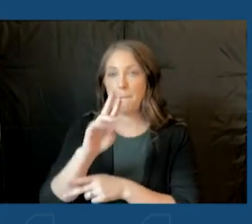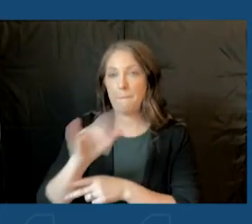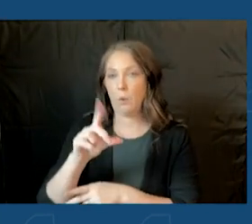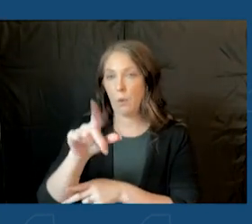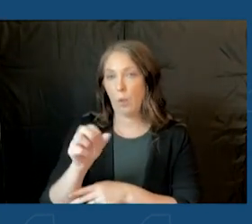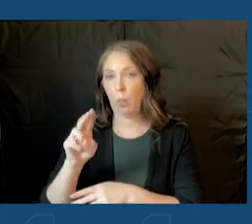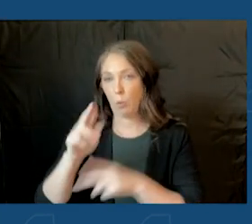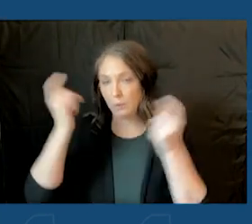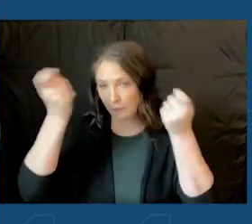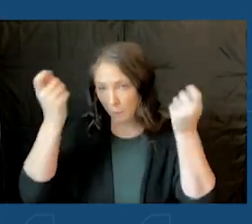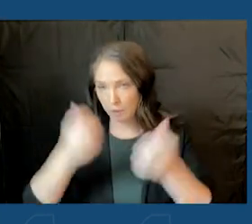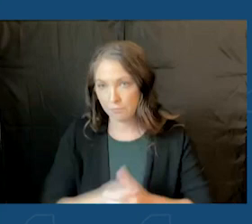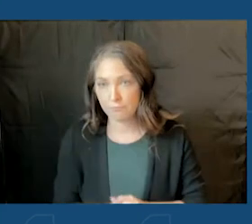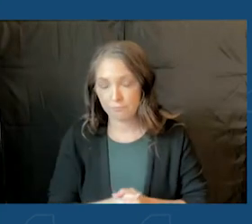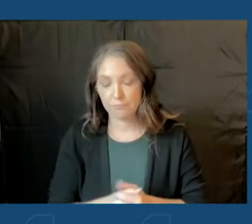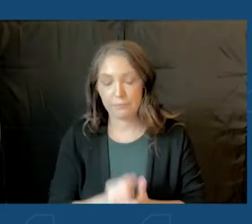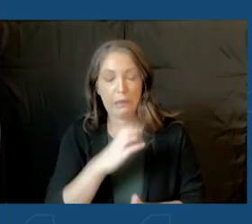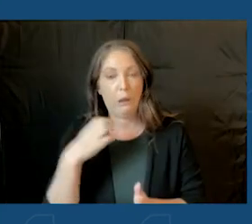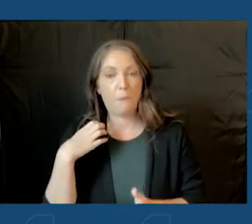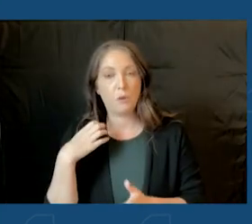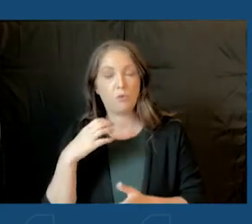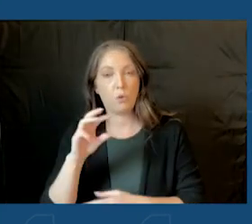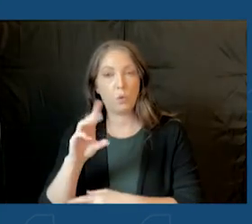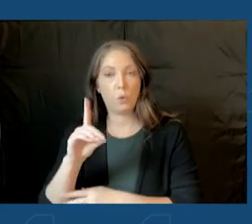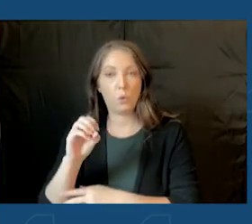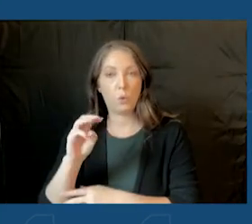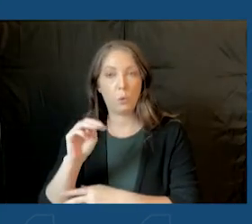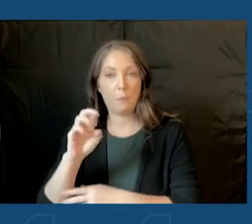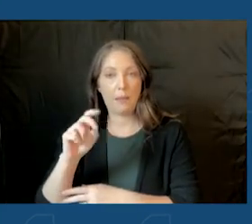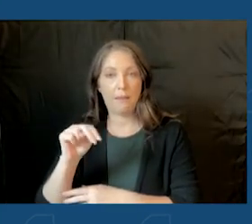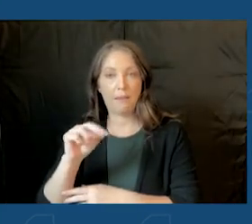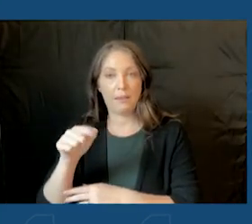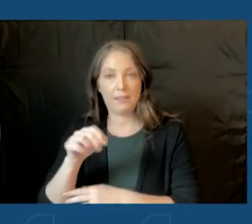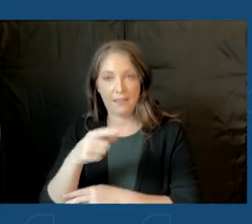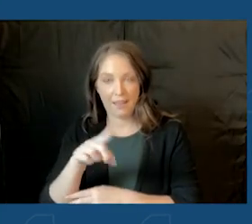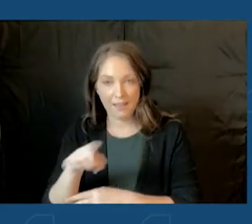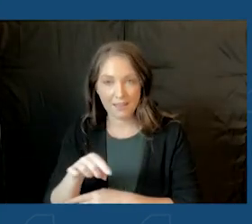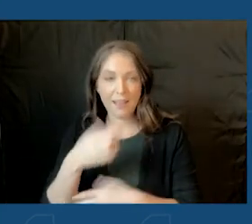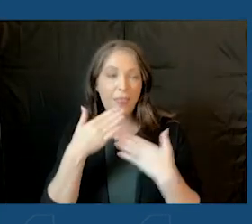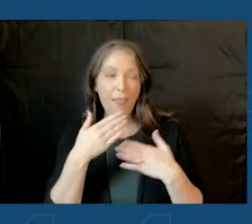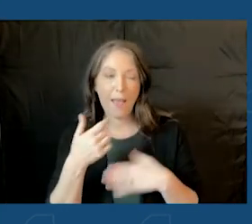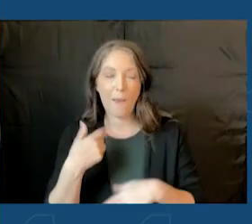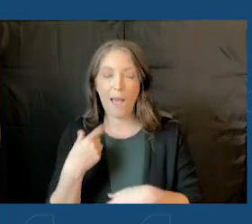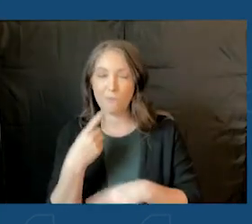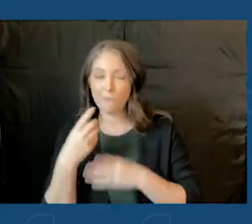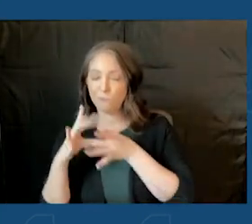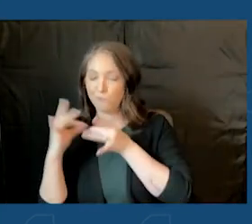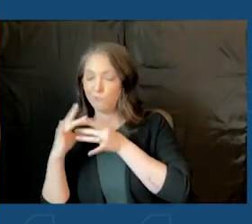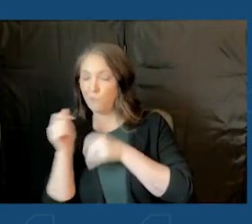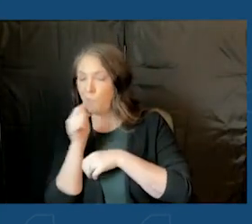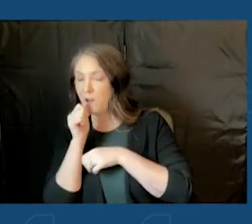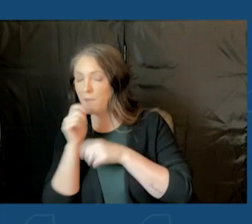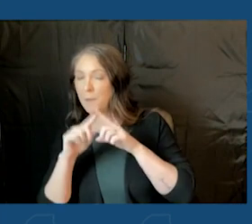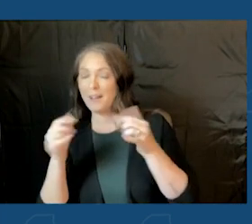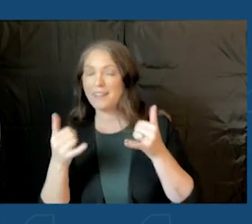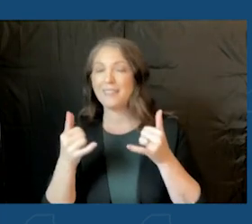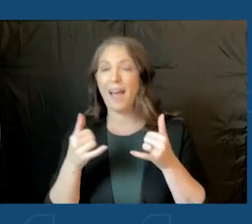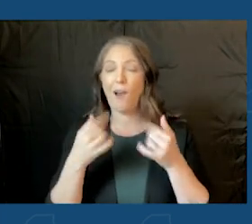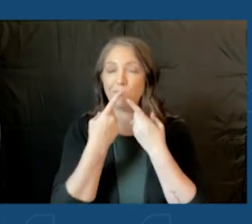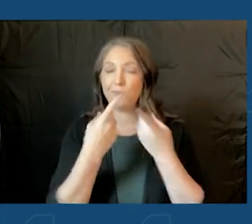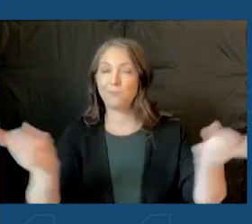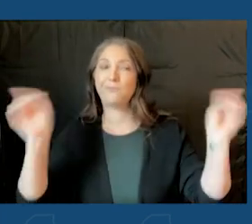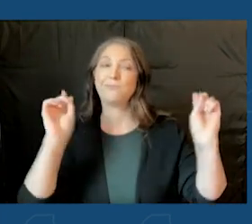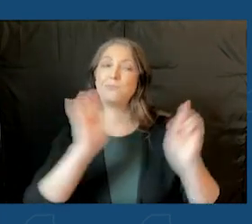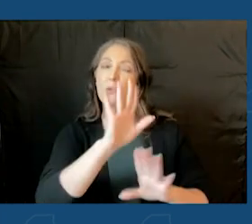Commissioner Dominguez, thank you for the work of your team. I said it to you privately, I'm going to say it out loud. Your team is amazing. They are among the best in the